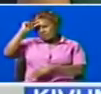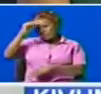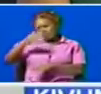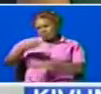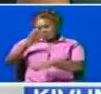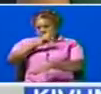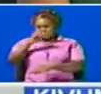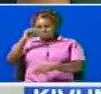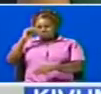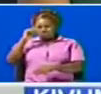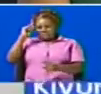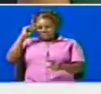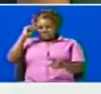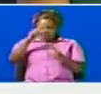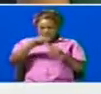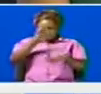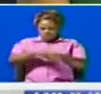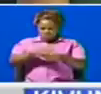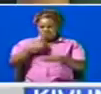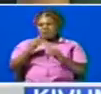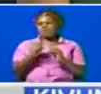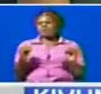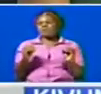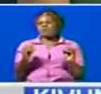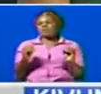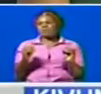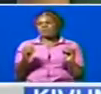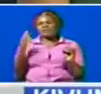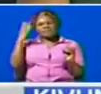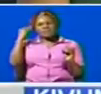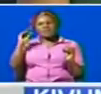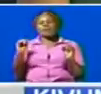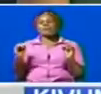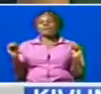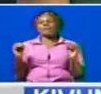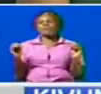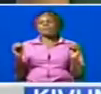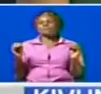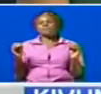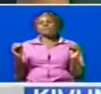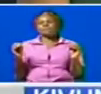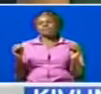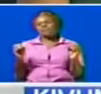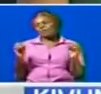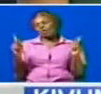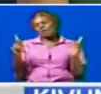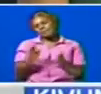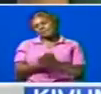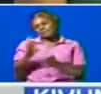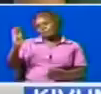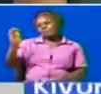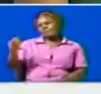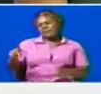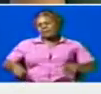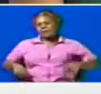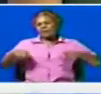on a good mission. So telling their supporters, don't go out on the streets. They have not been listening very much, though, Betty. All right, Ben Kitili there reporting live